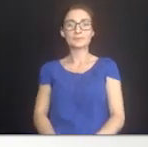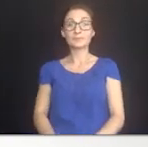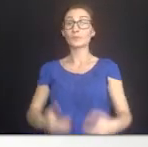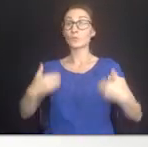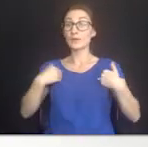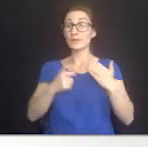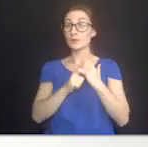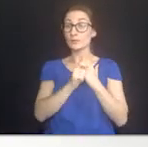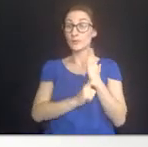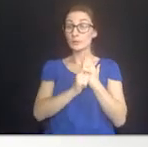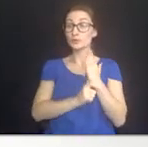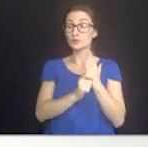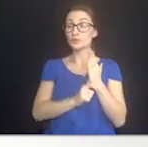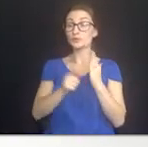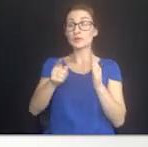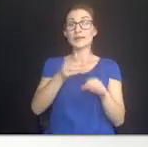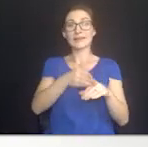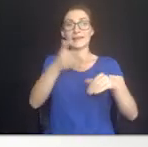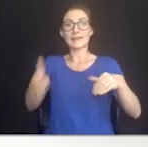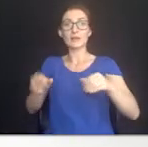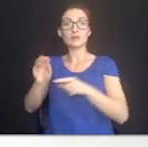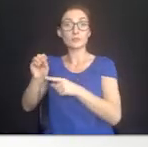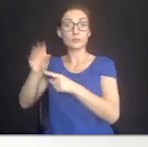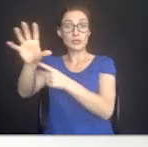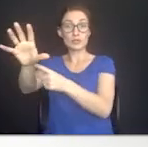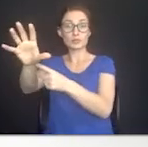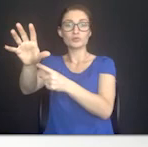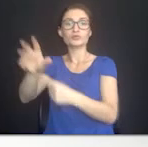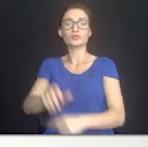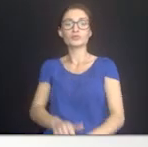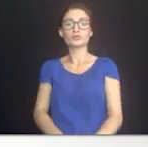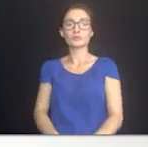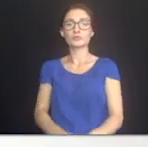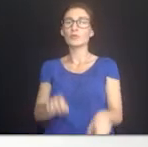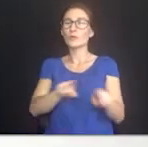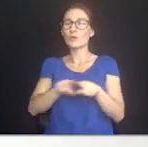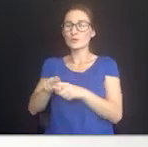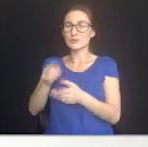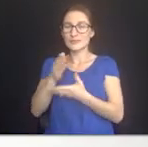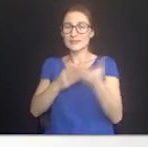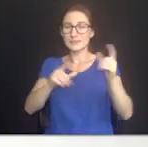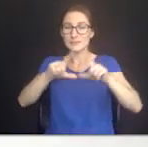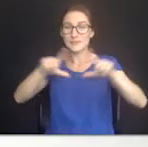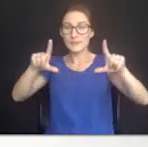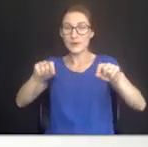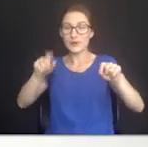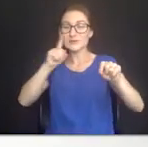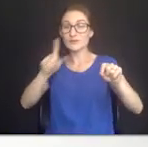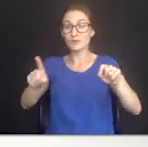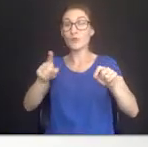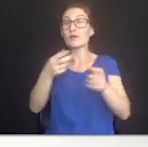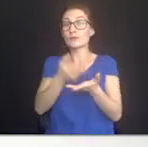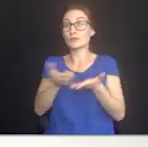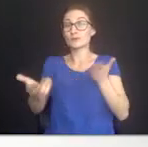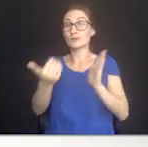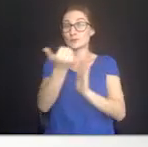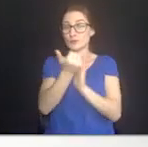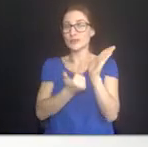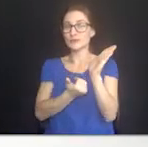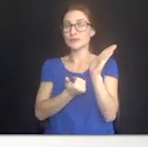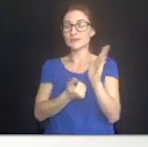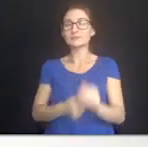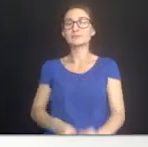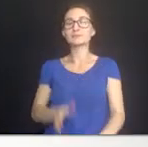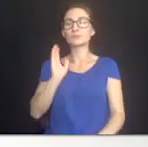care councils. We do have a brochure next to the projector, and we also have some postcards here about the resource